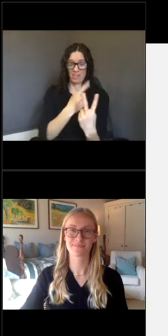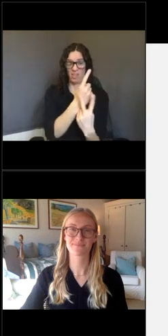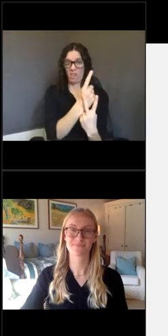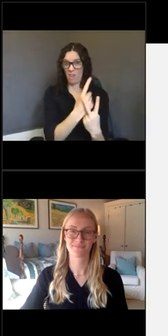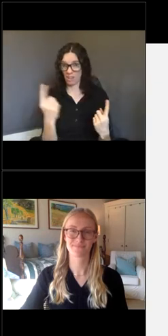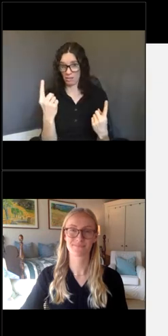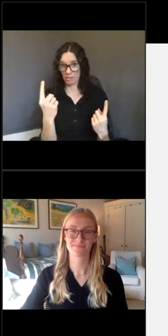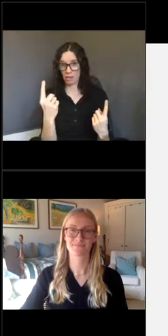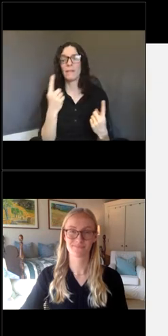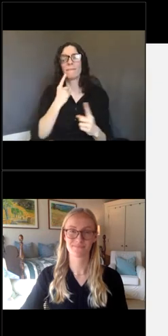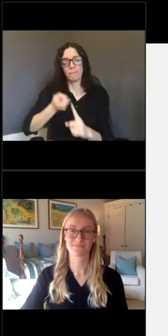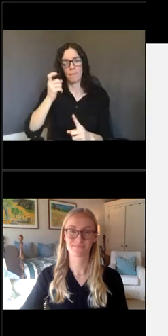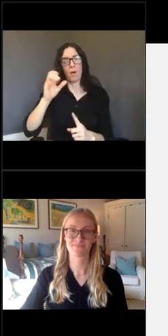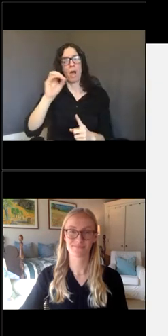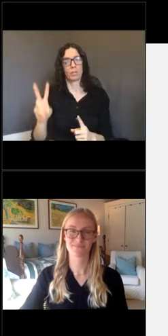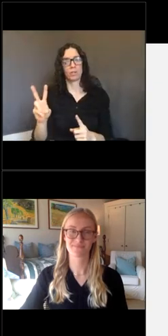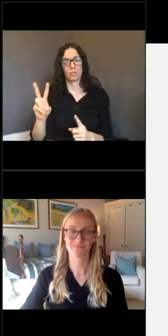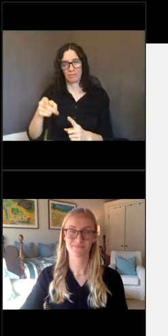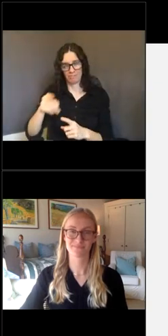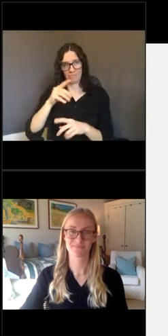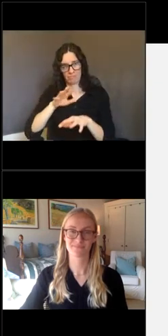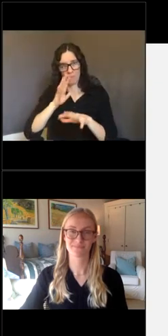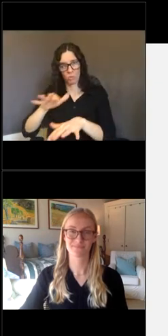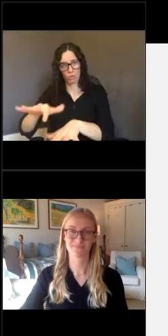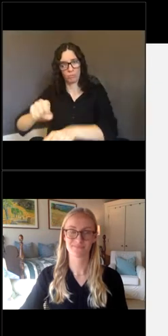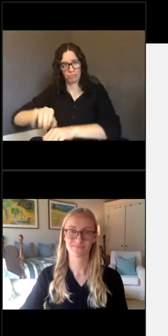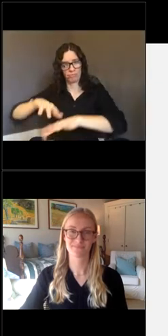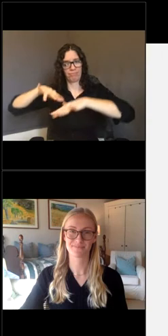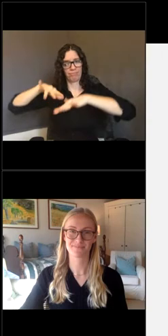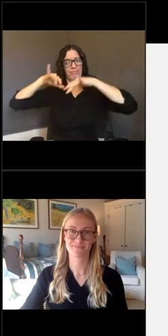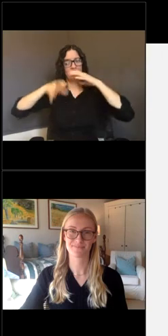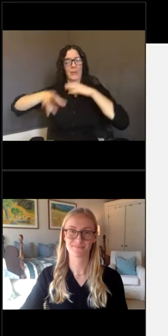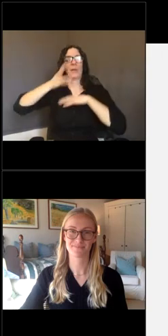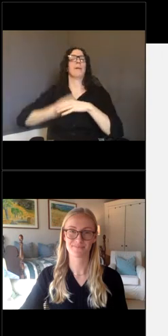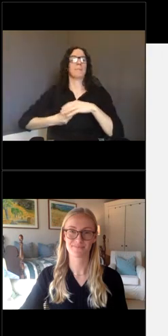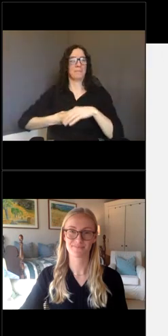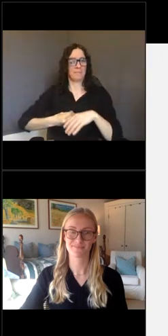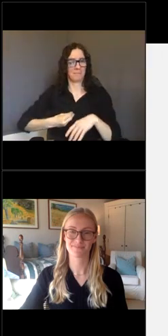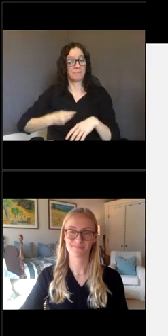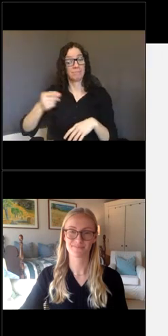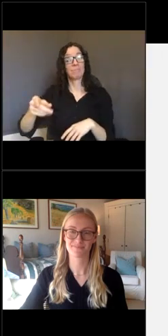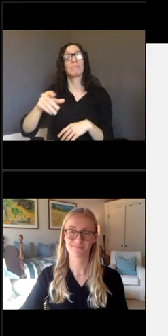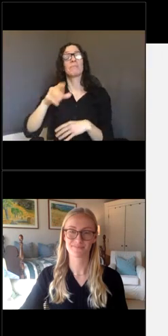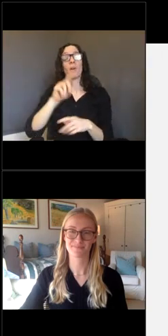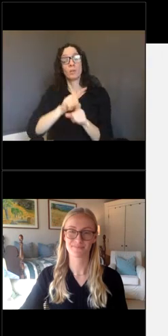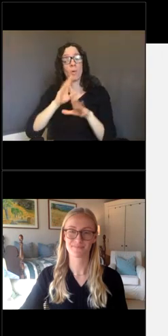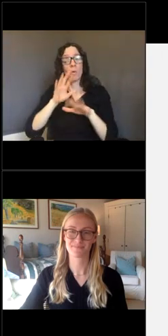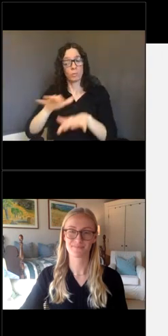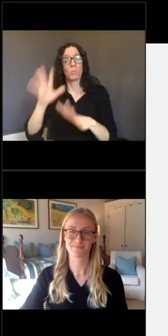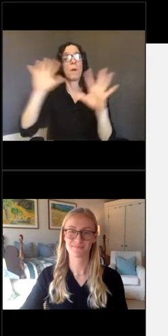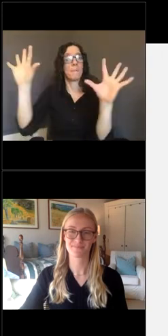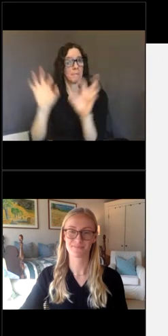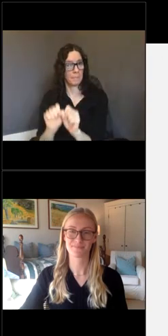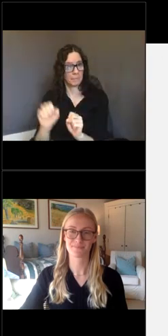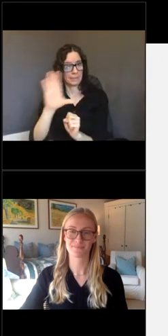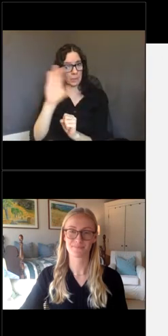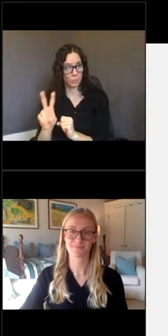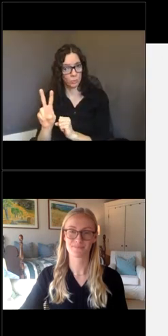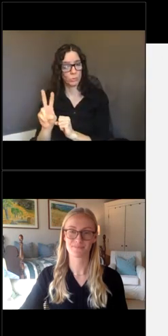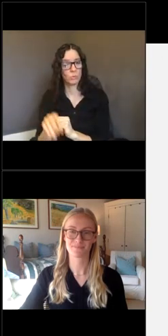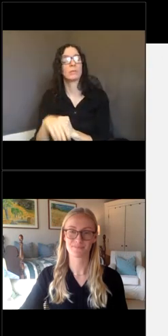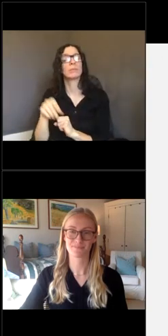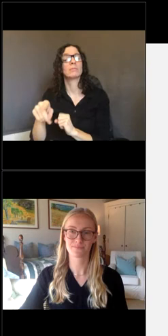ocean-generated oxygen. It absorbs CO2, regulates our climate,